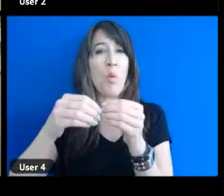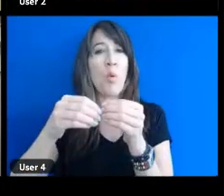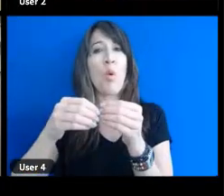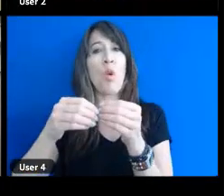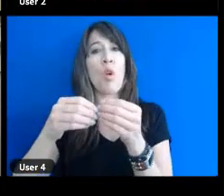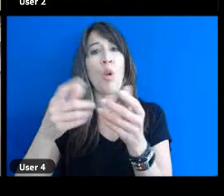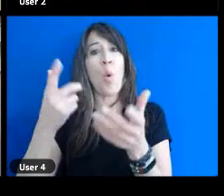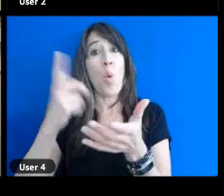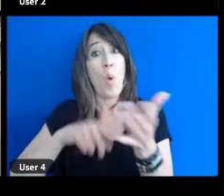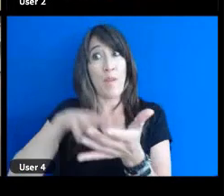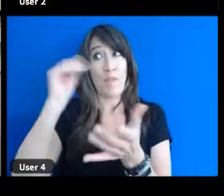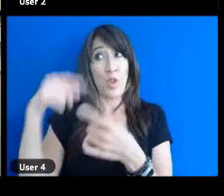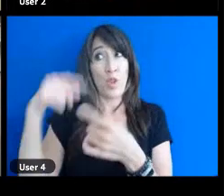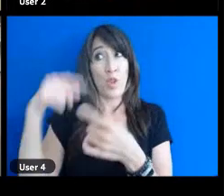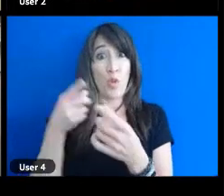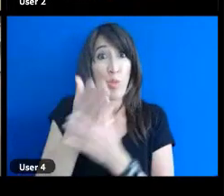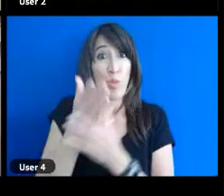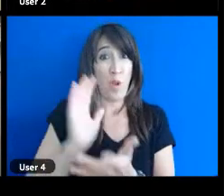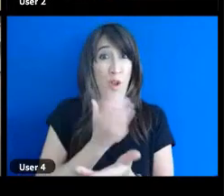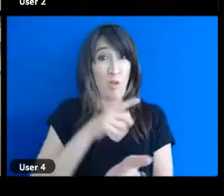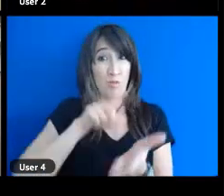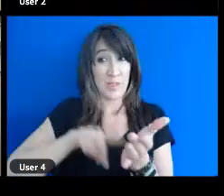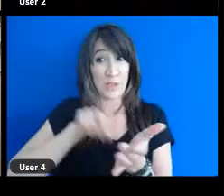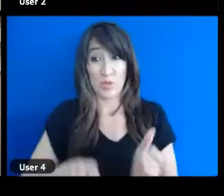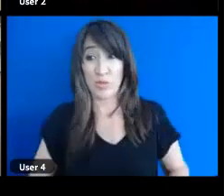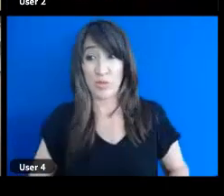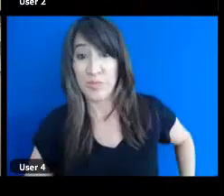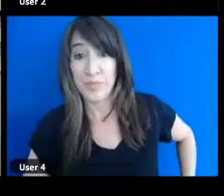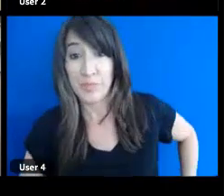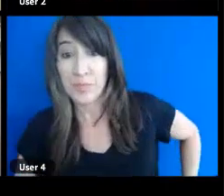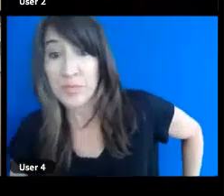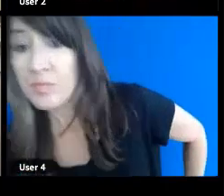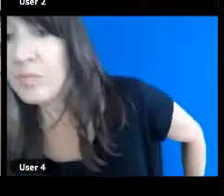to get into some of the things that we learned within our research.